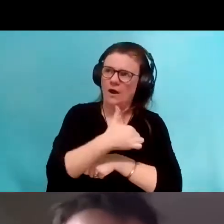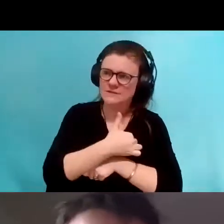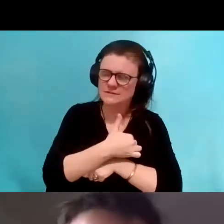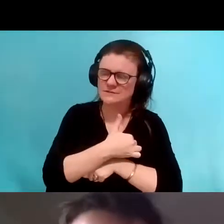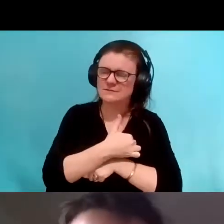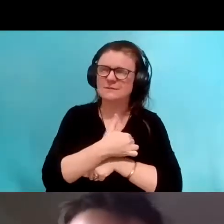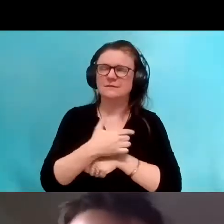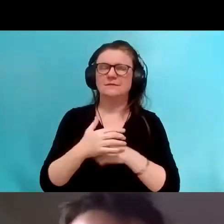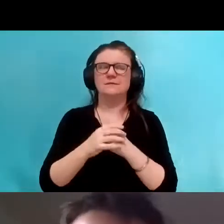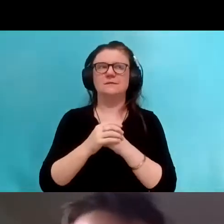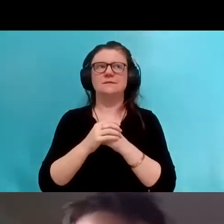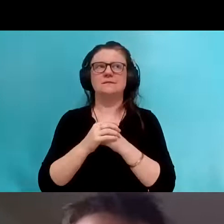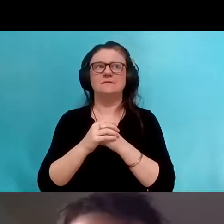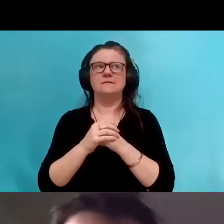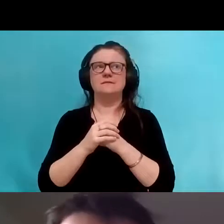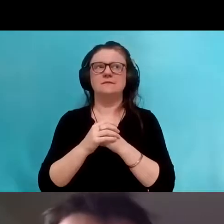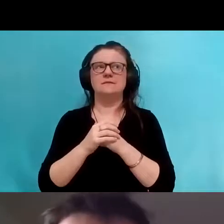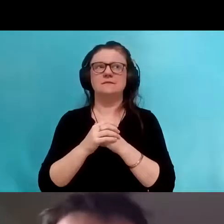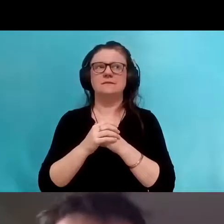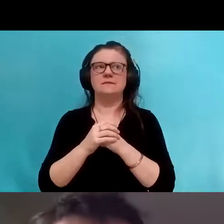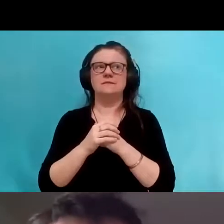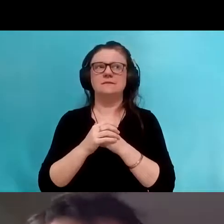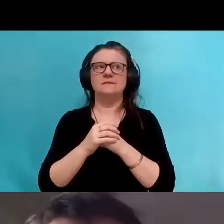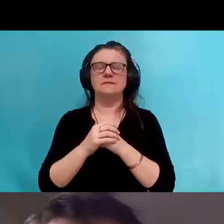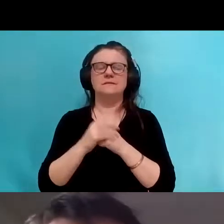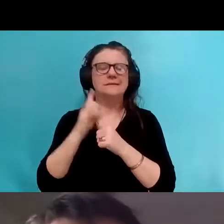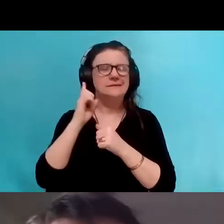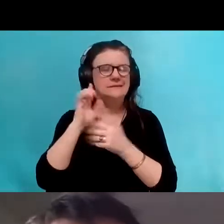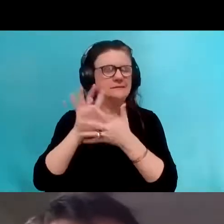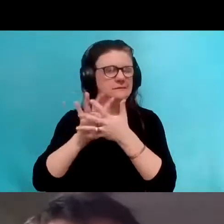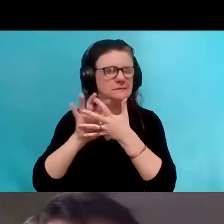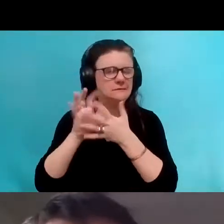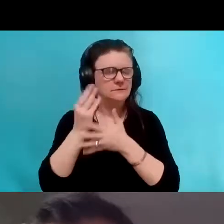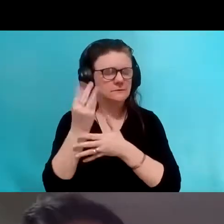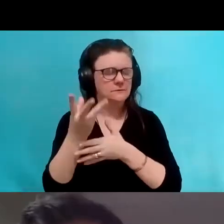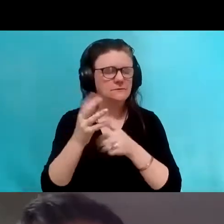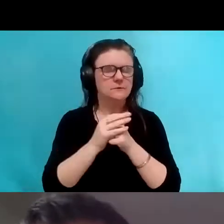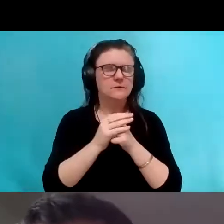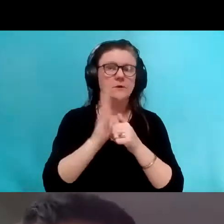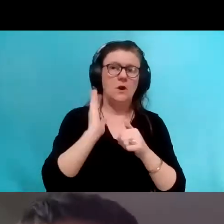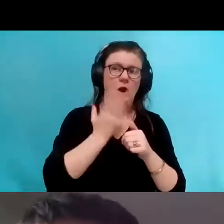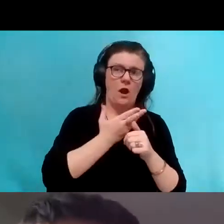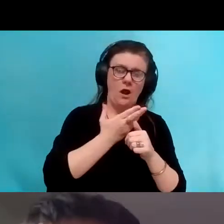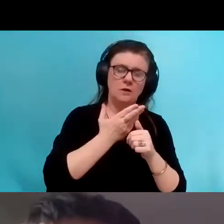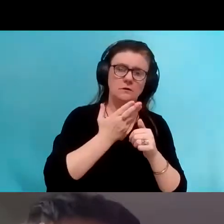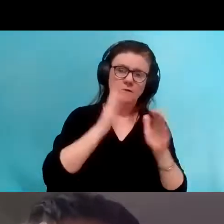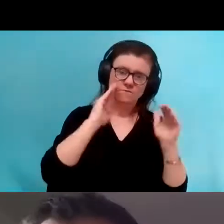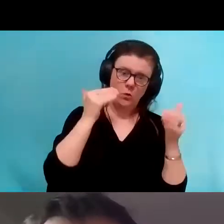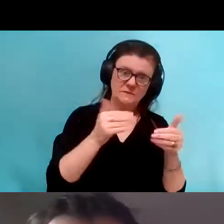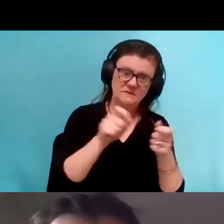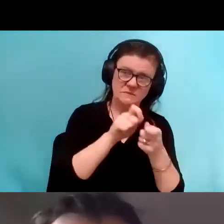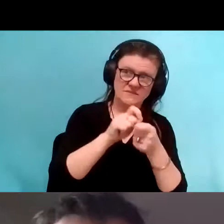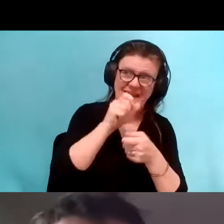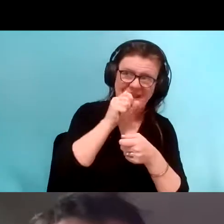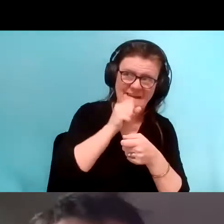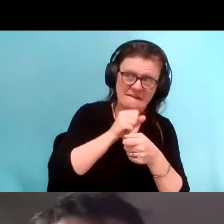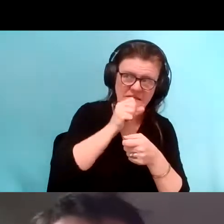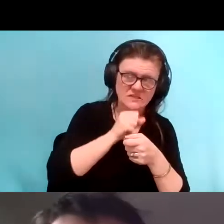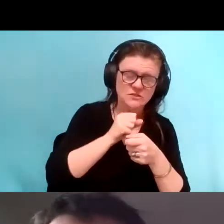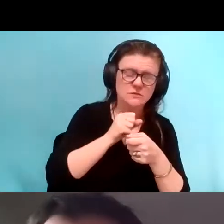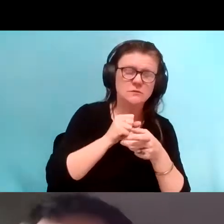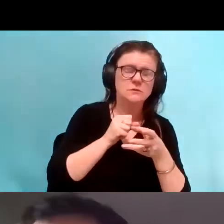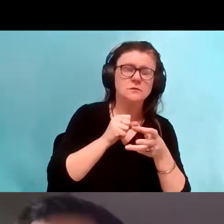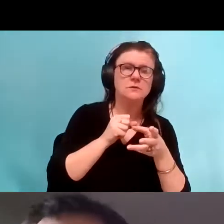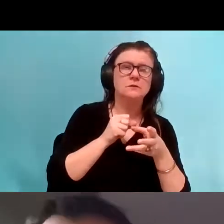you know, from our assessments, and specifically, we have obviously an age focus, being Help Age. You know, we do see, you